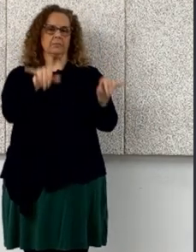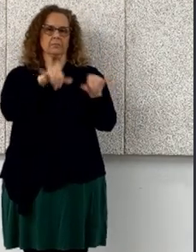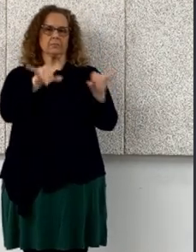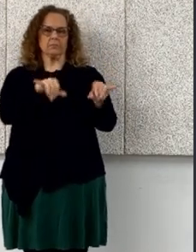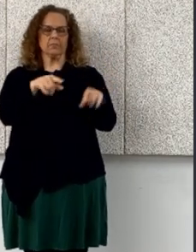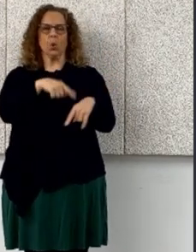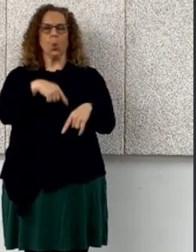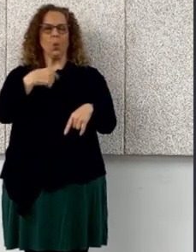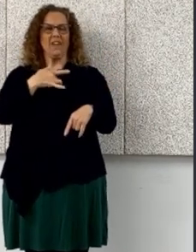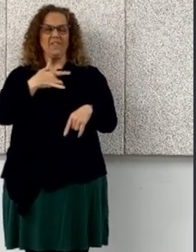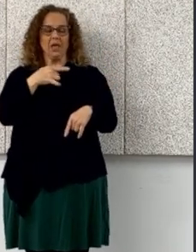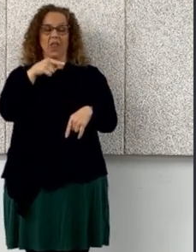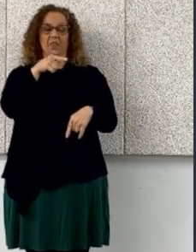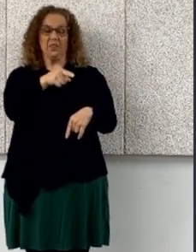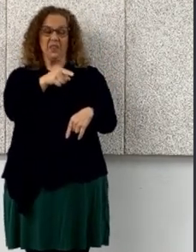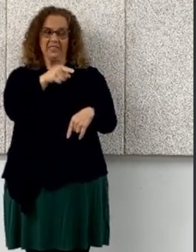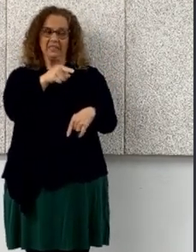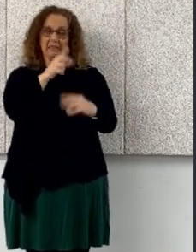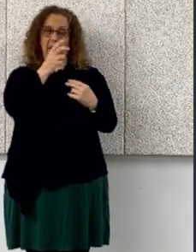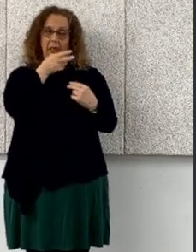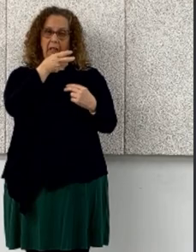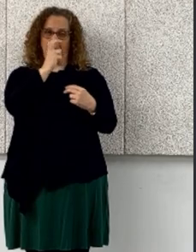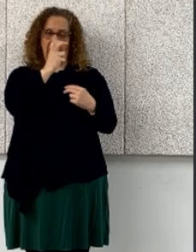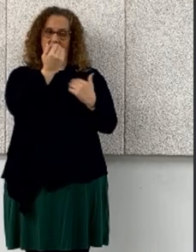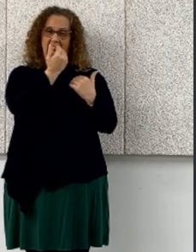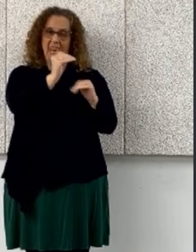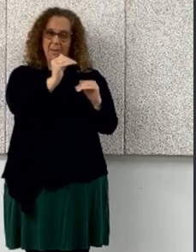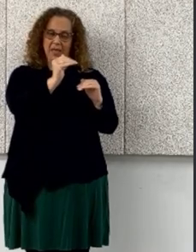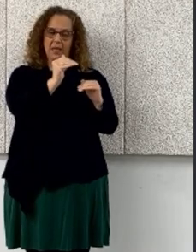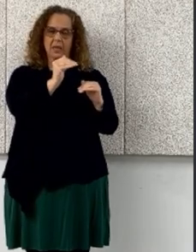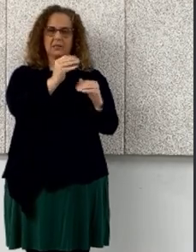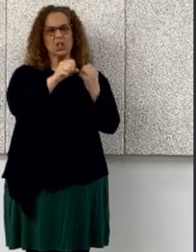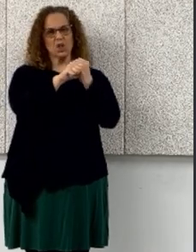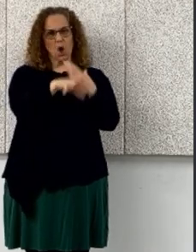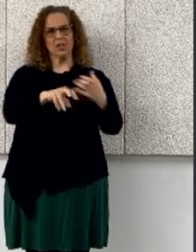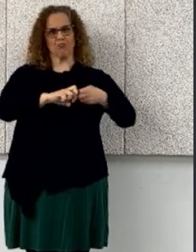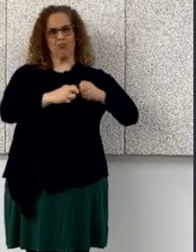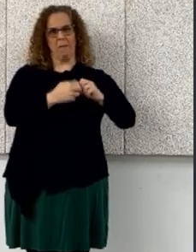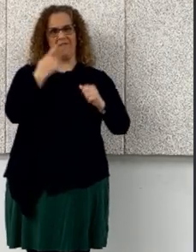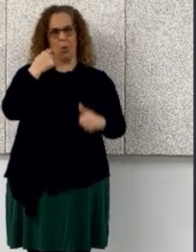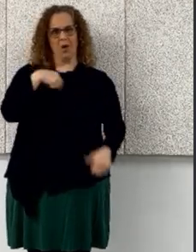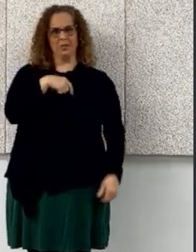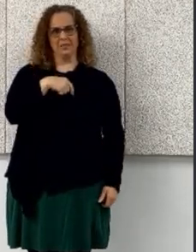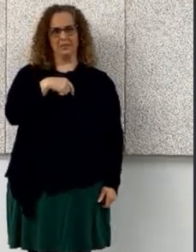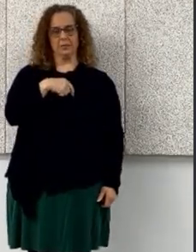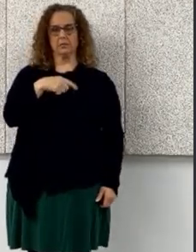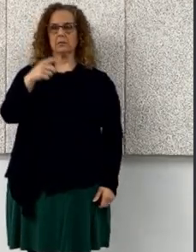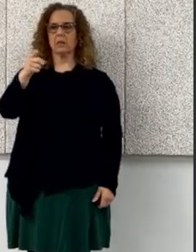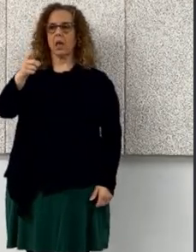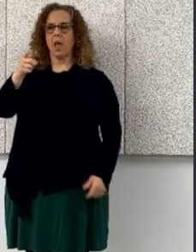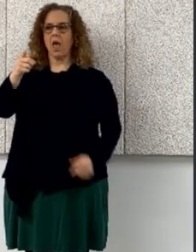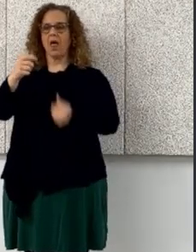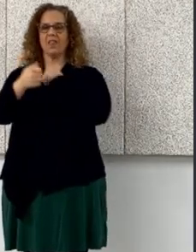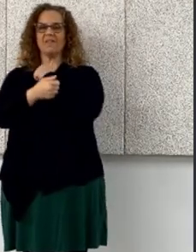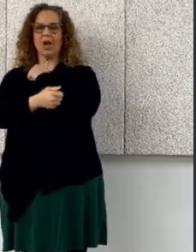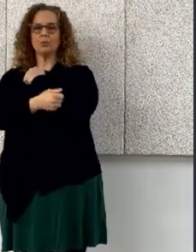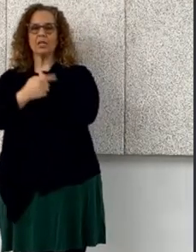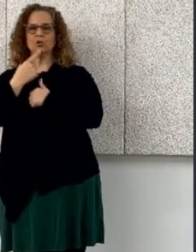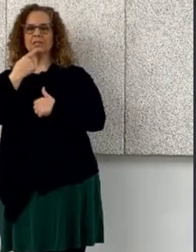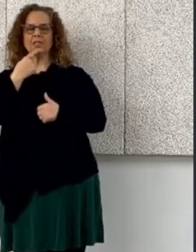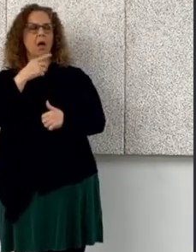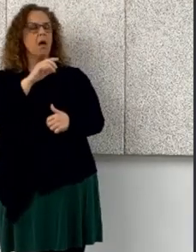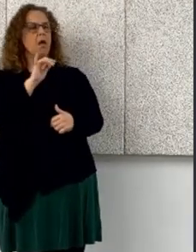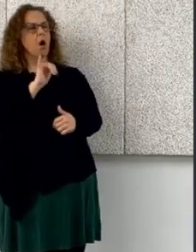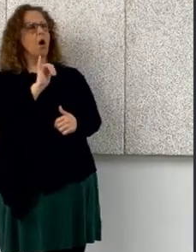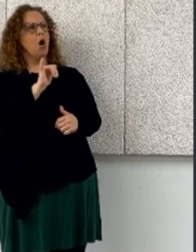this thing, this constraint is really making a massive problem. And the response was, oh, no, we don't, whatever, let